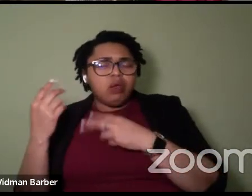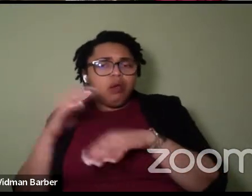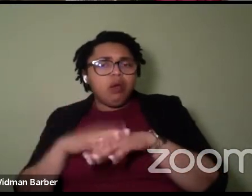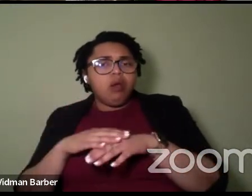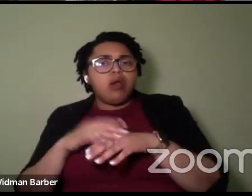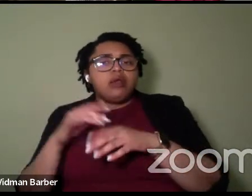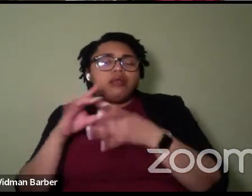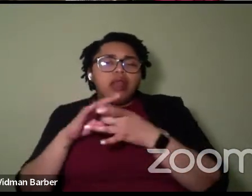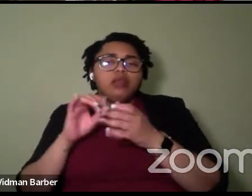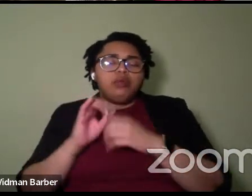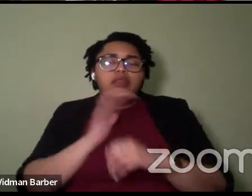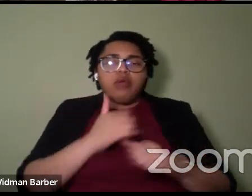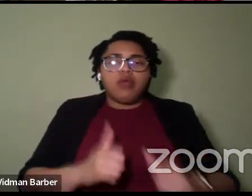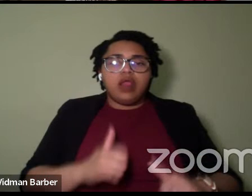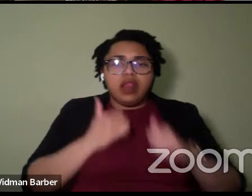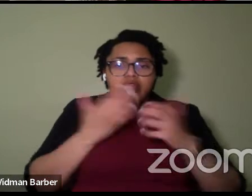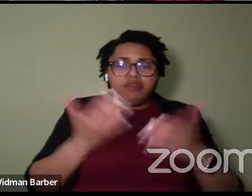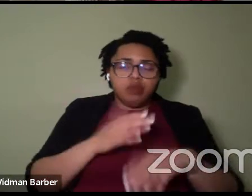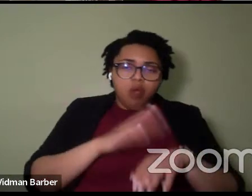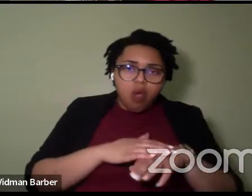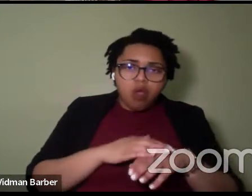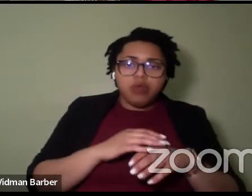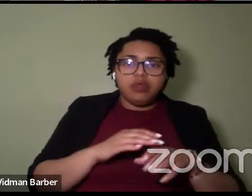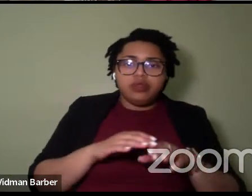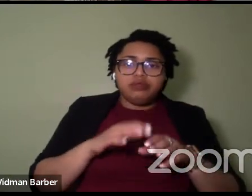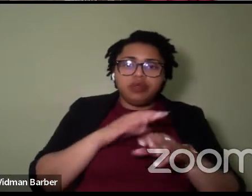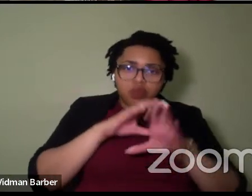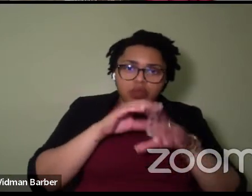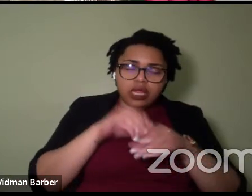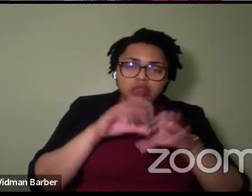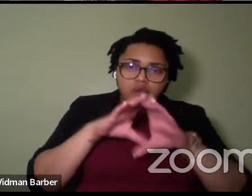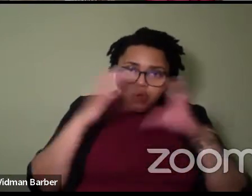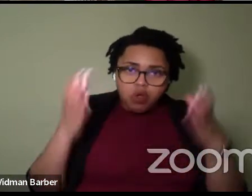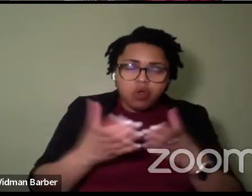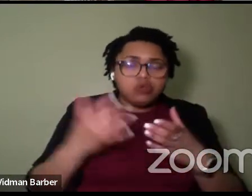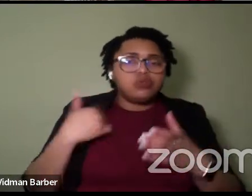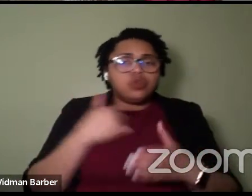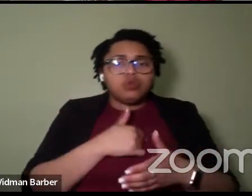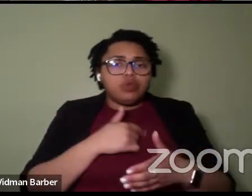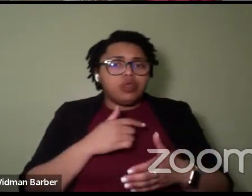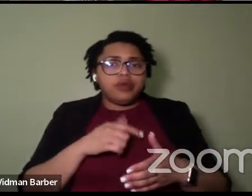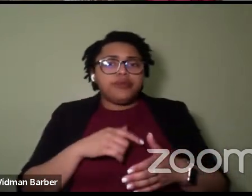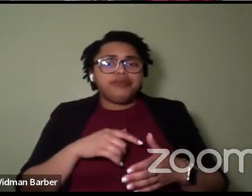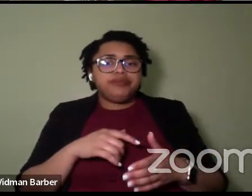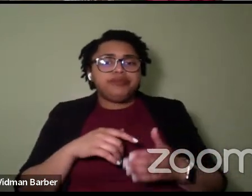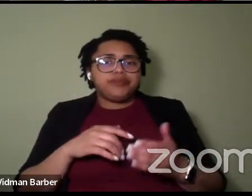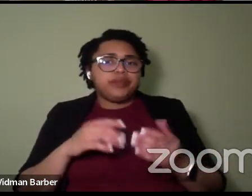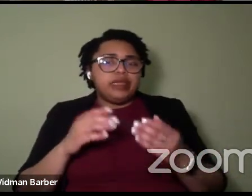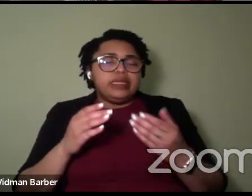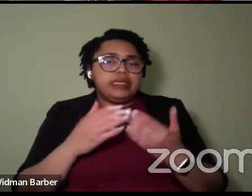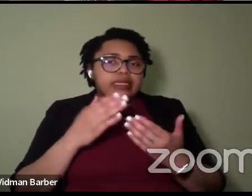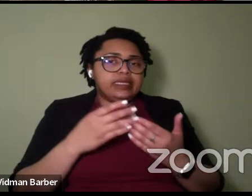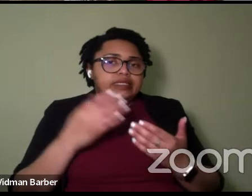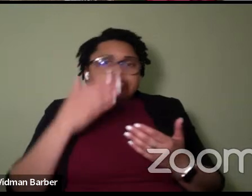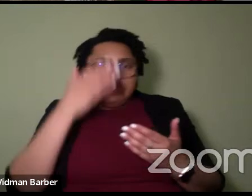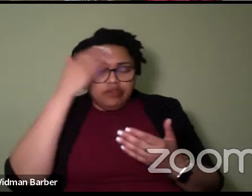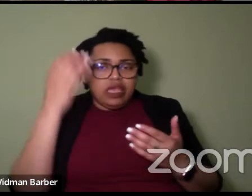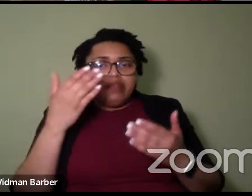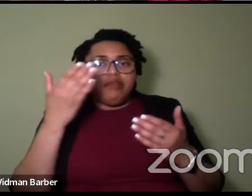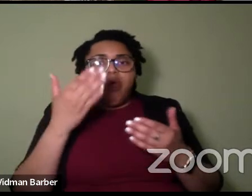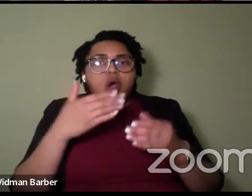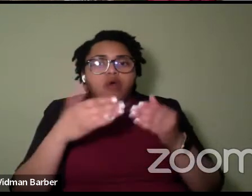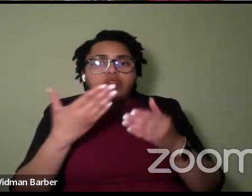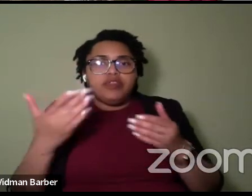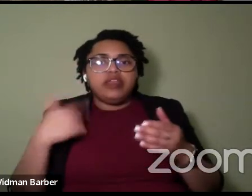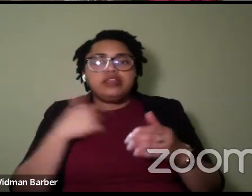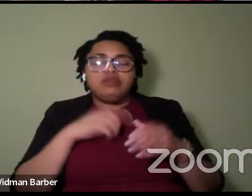And so we are very easy to think about all the things that we have done, all the knowledge, quote, knowledge we've produced. And